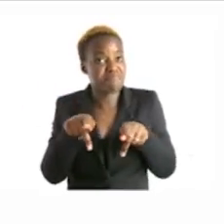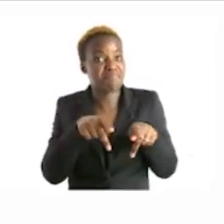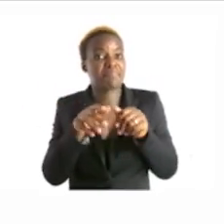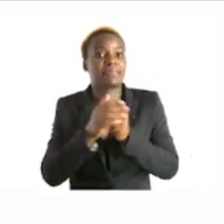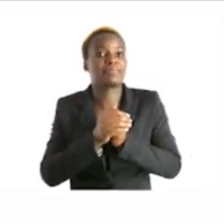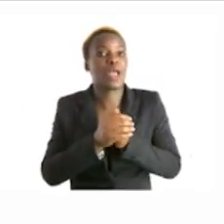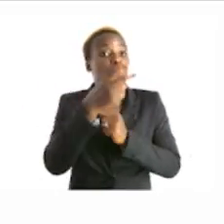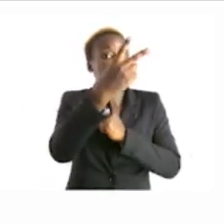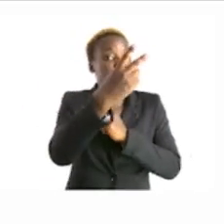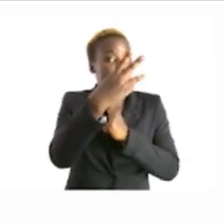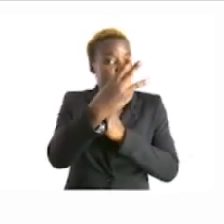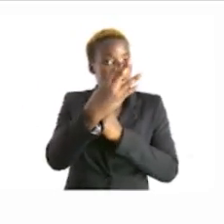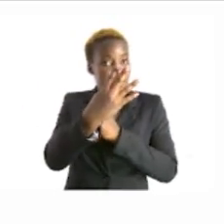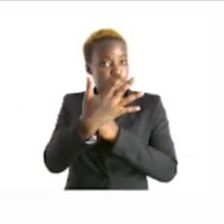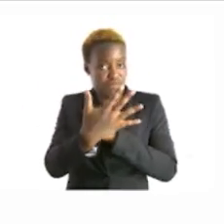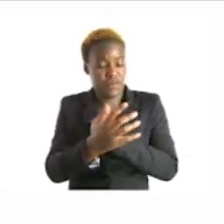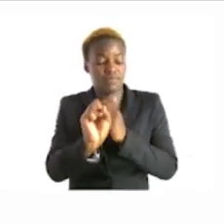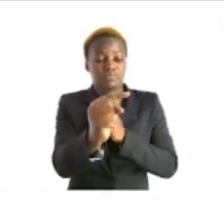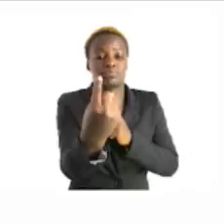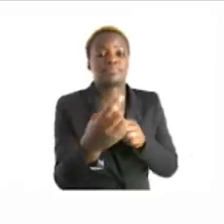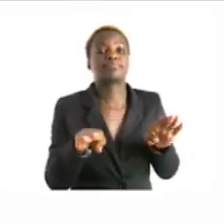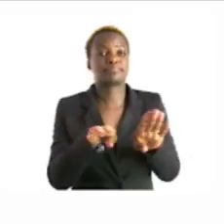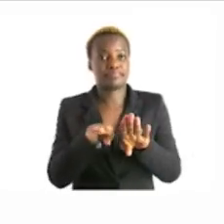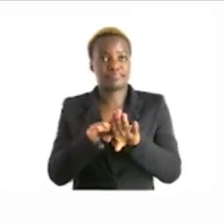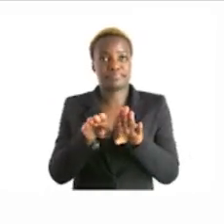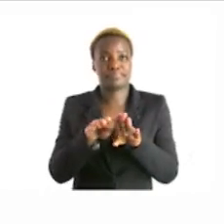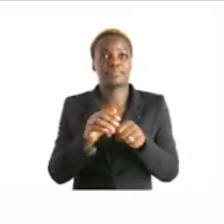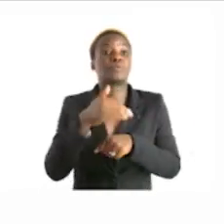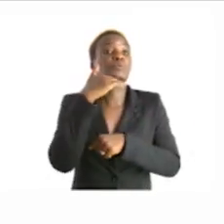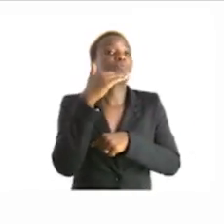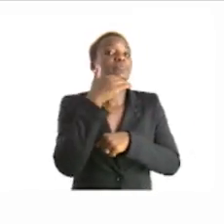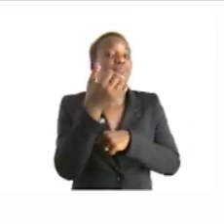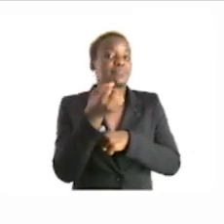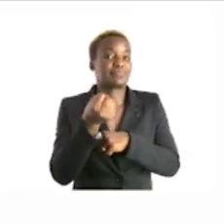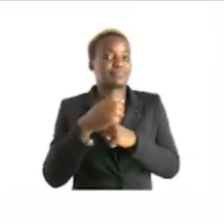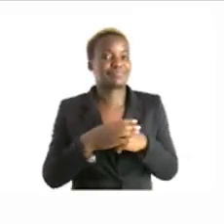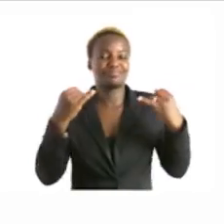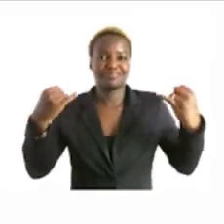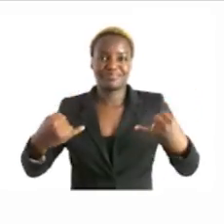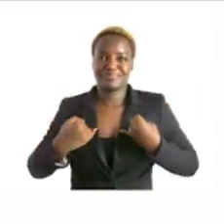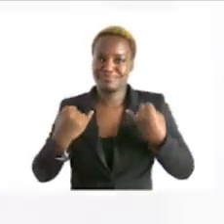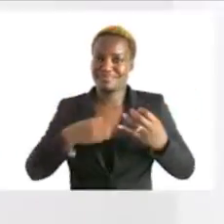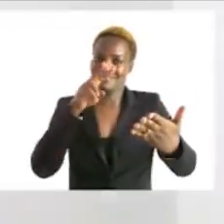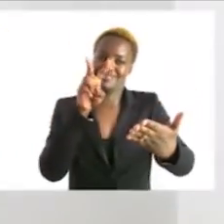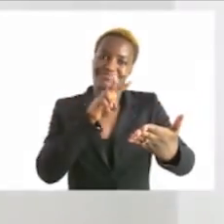rest of the answers to your answers in the passage i hope you'll enjoy reading